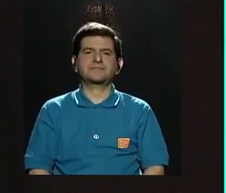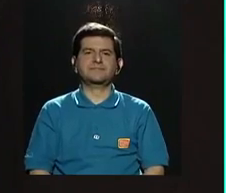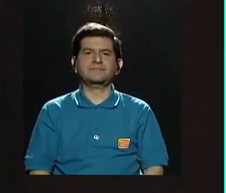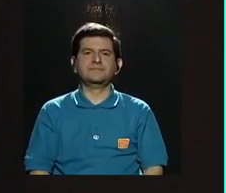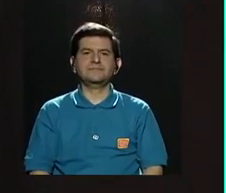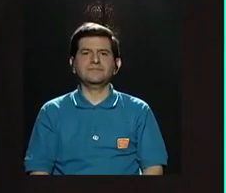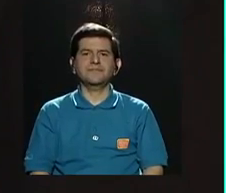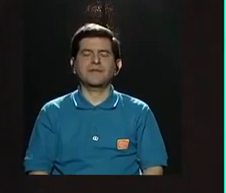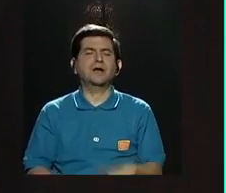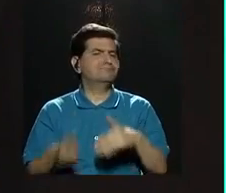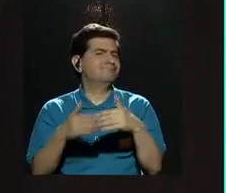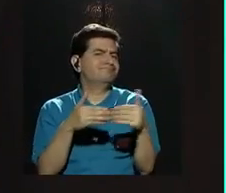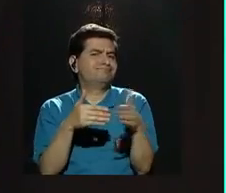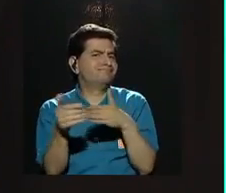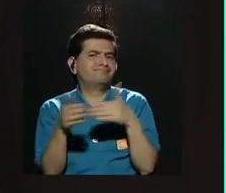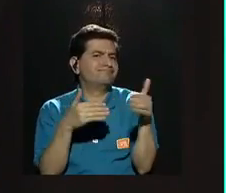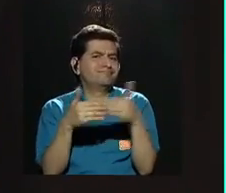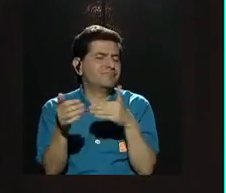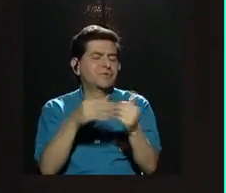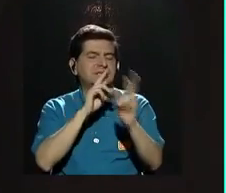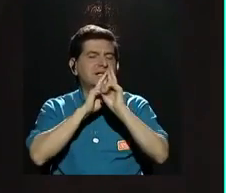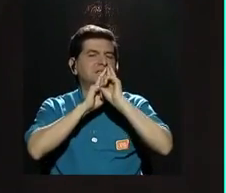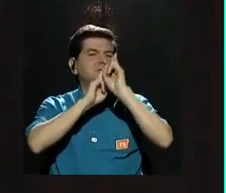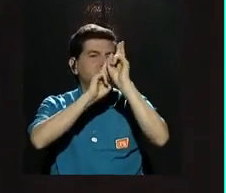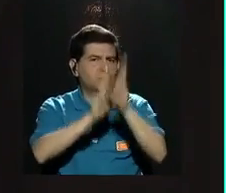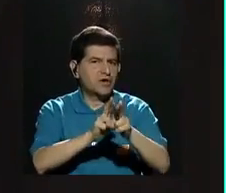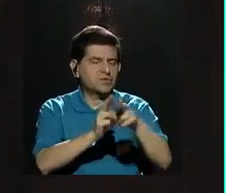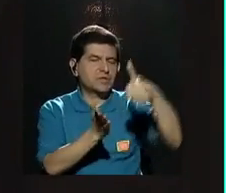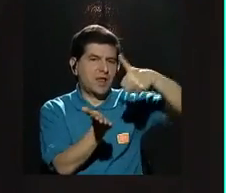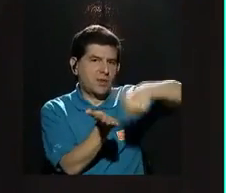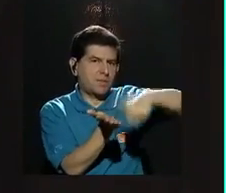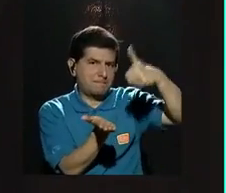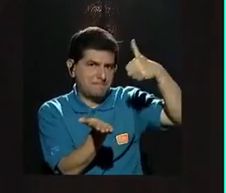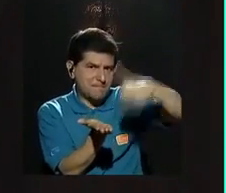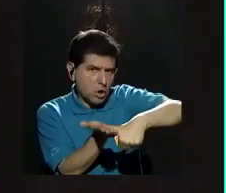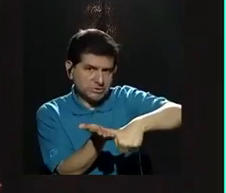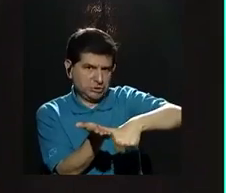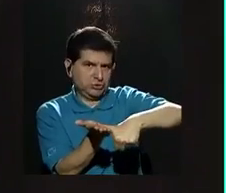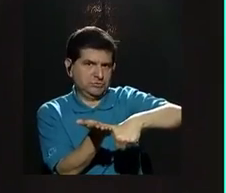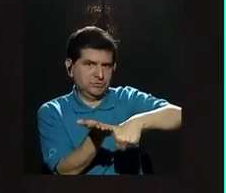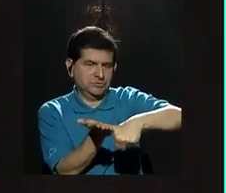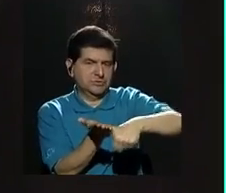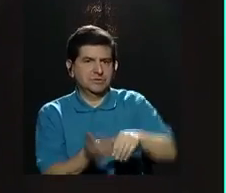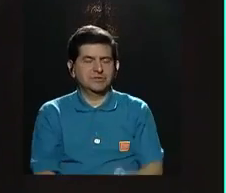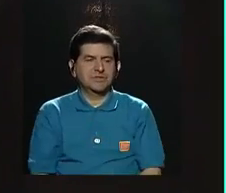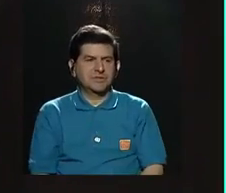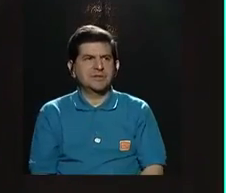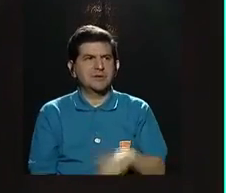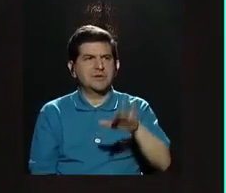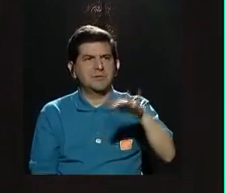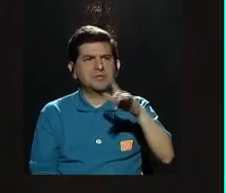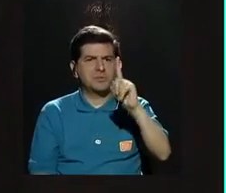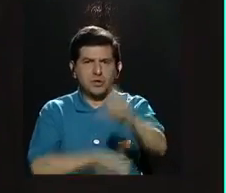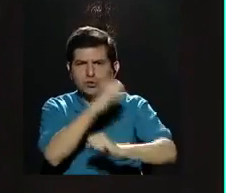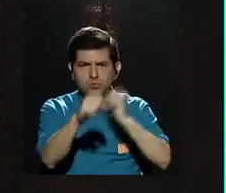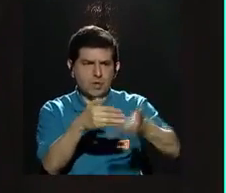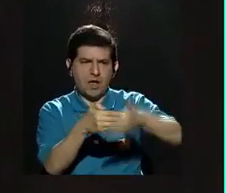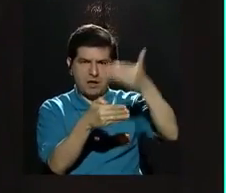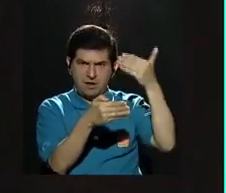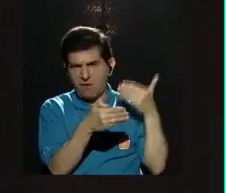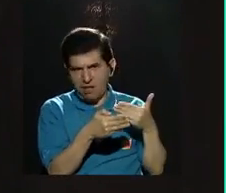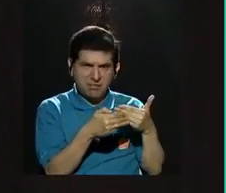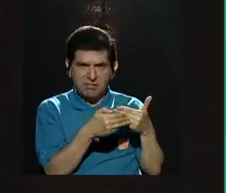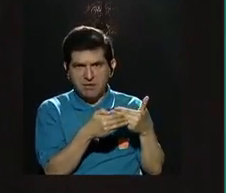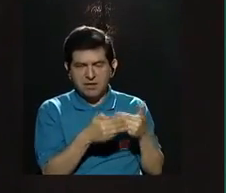Although the results of the election a little more than a year ago were certainly